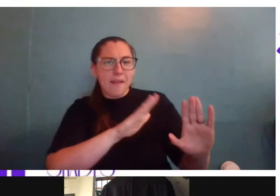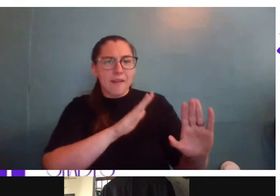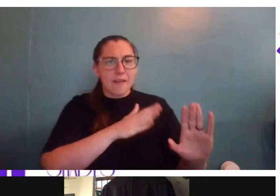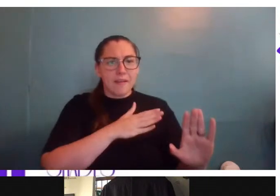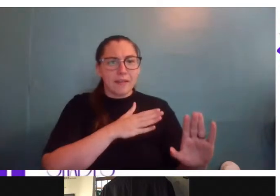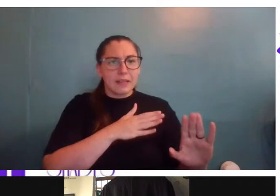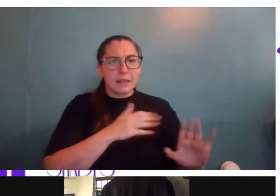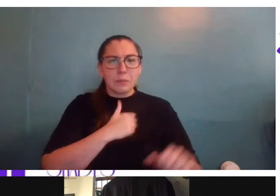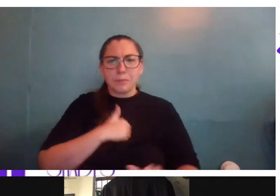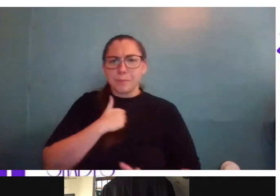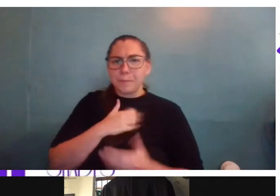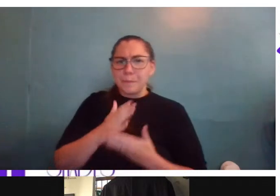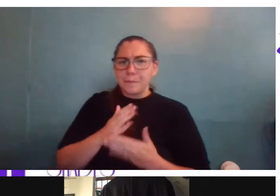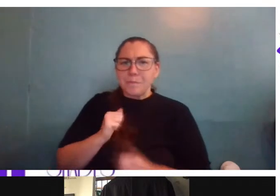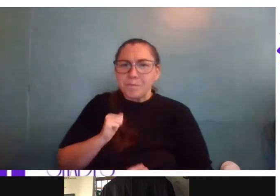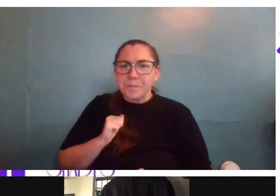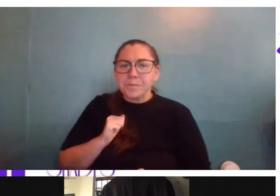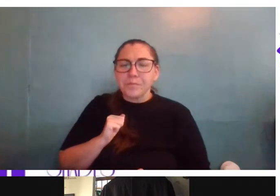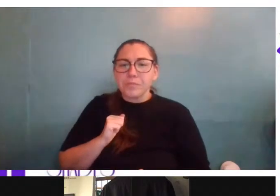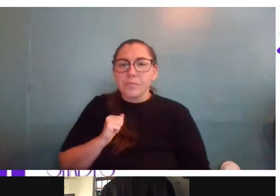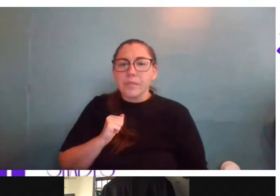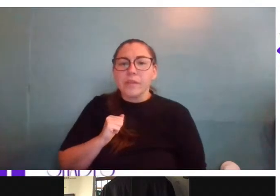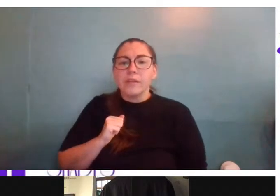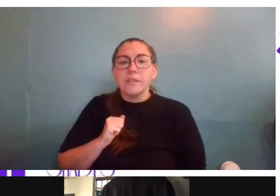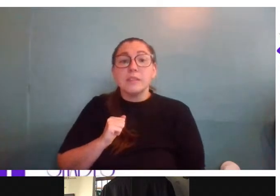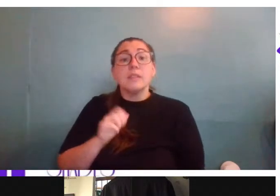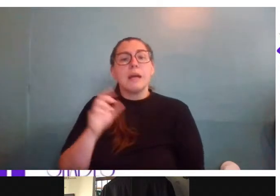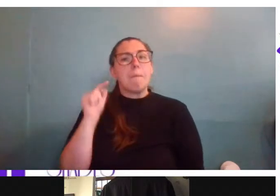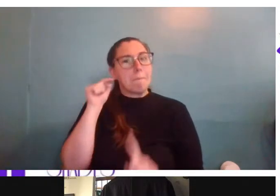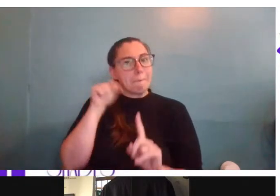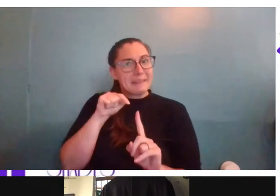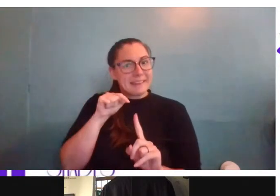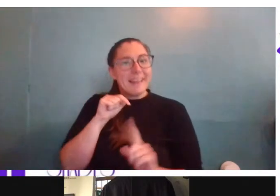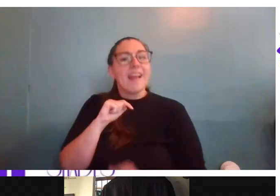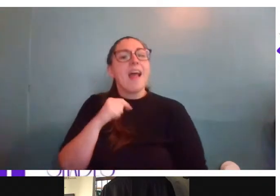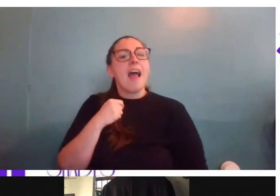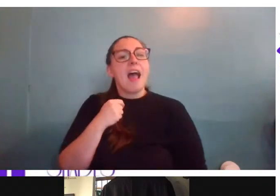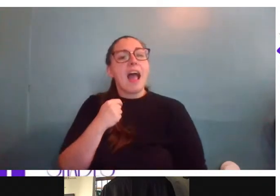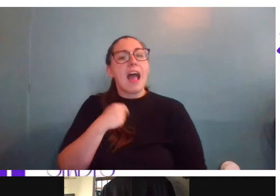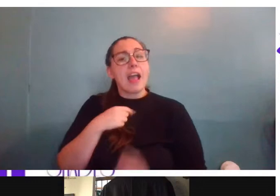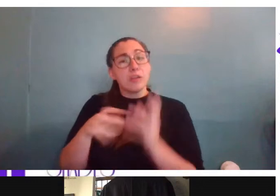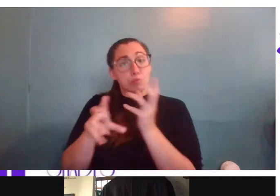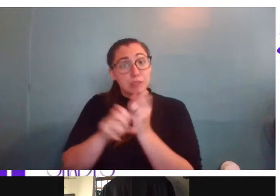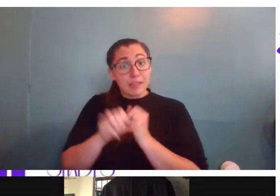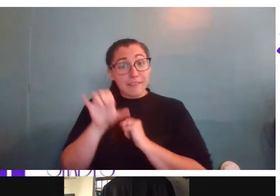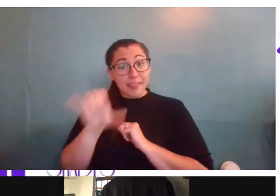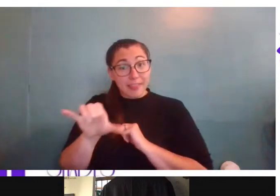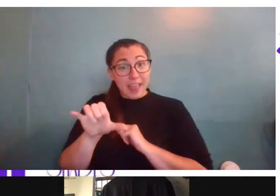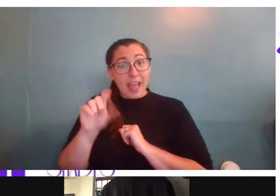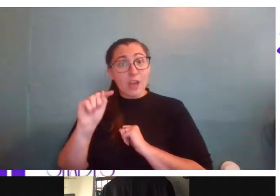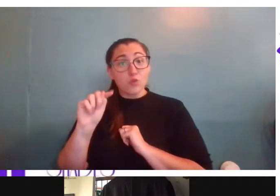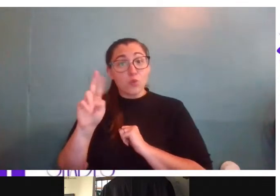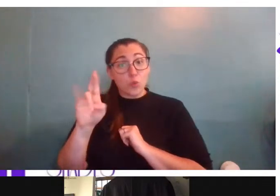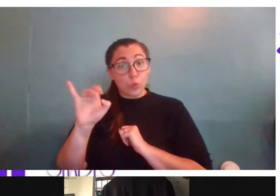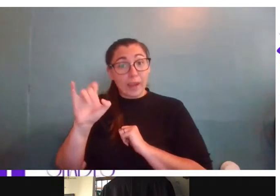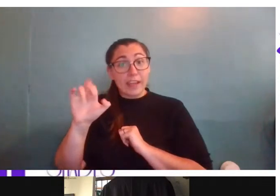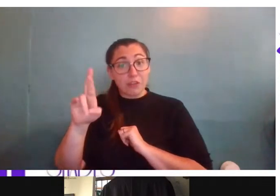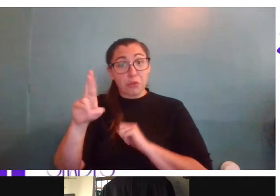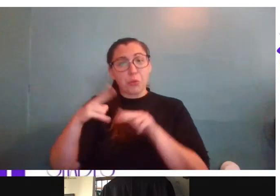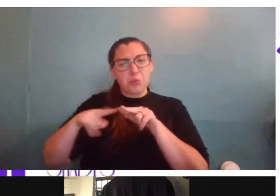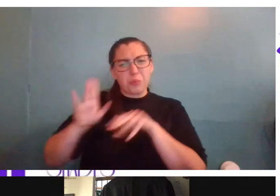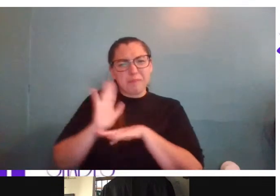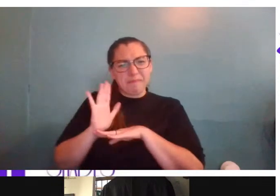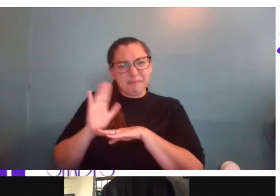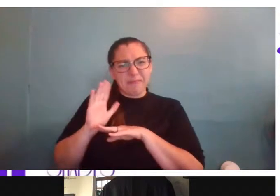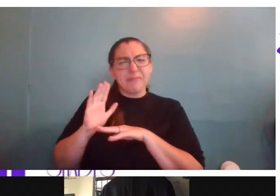There we go. Oh my. So back to that, I had received that trailer 2 weeks ago when I had